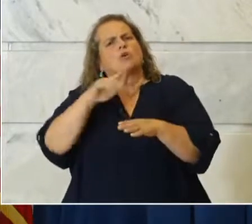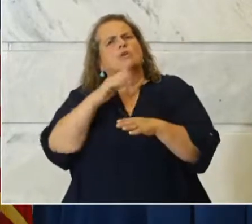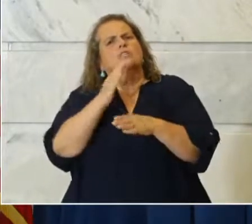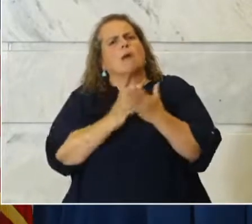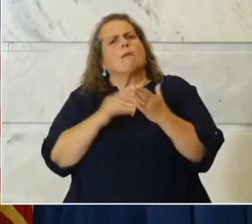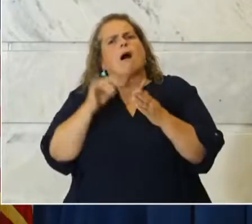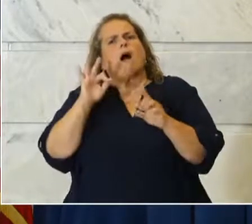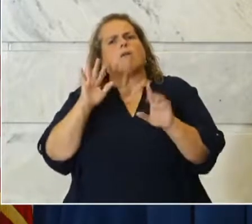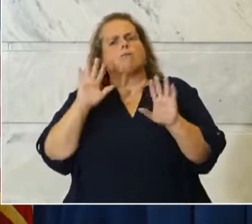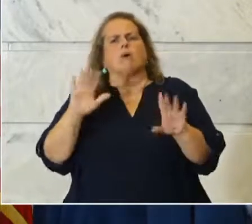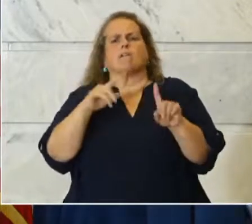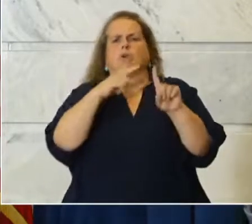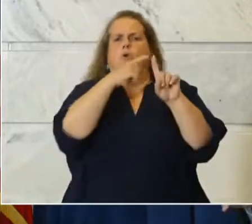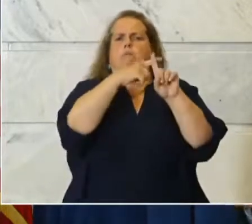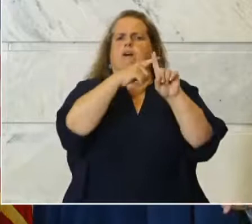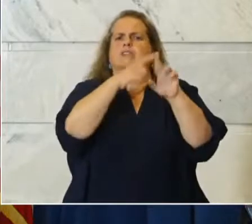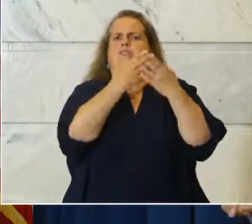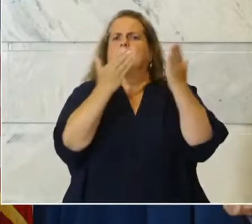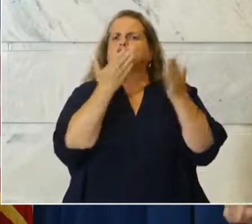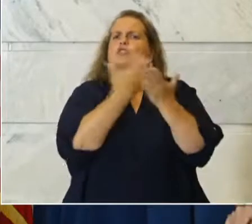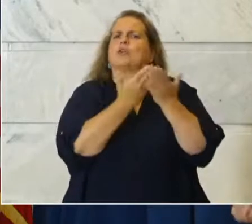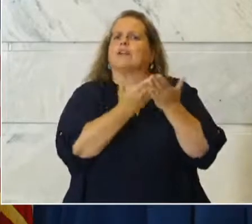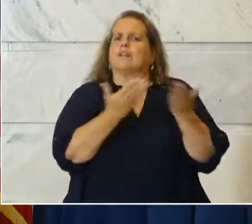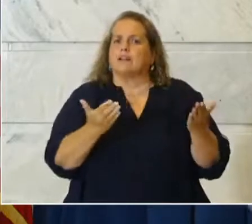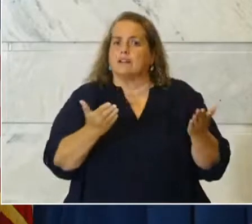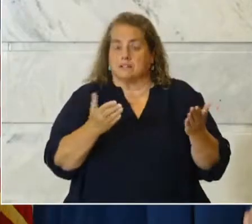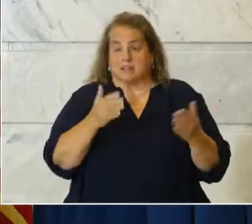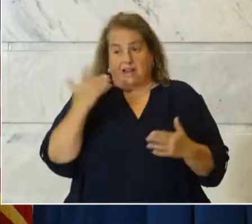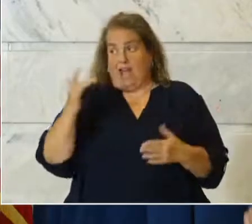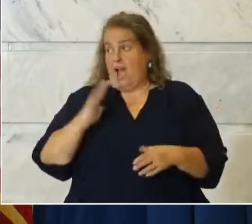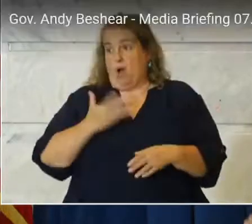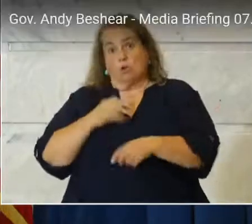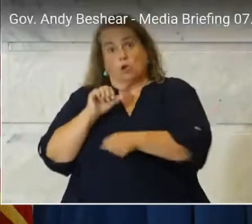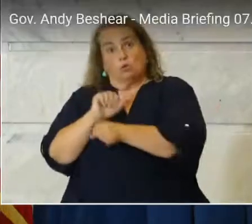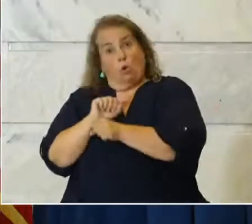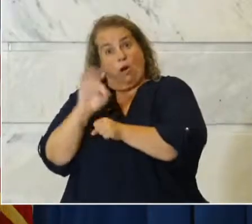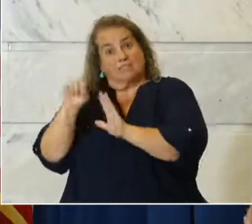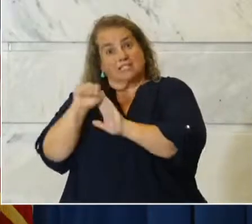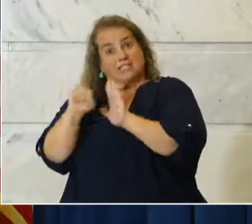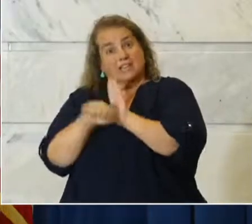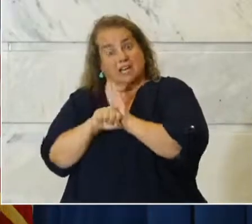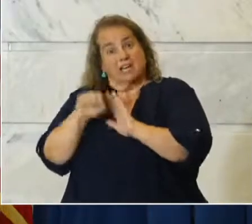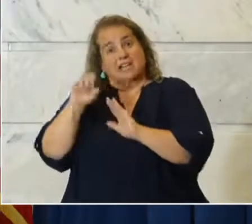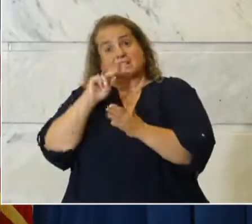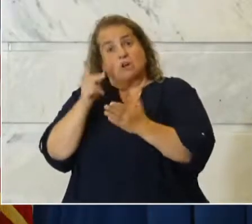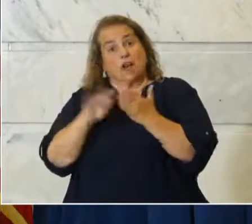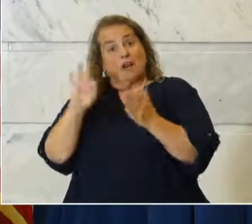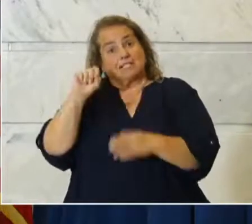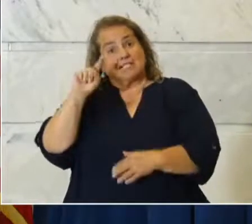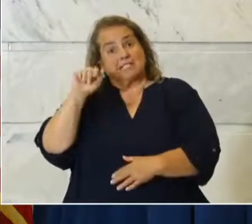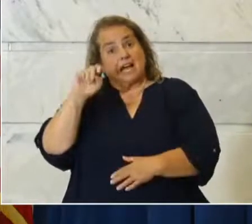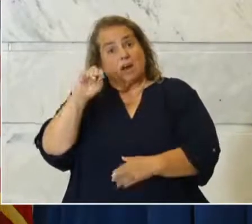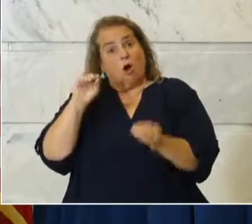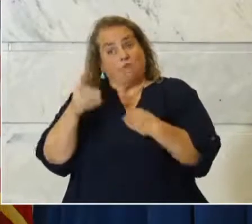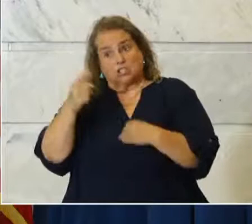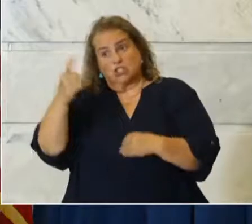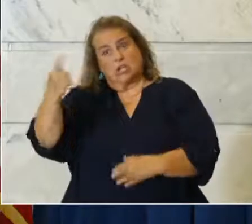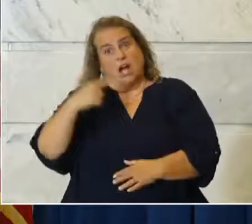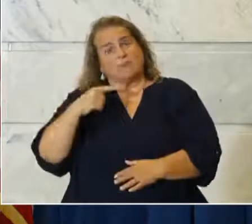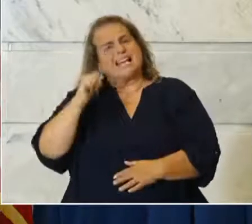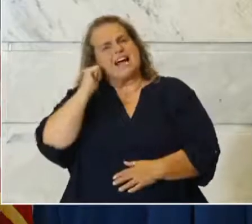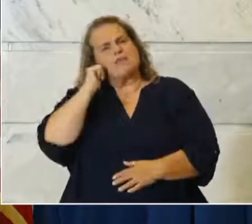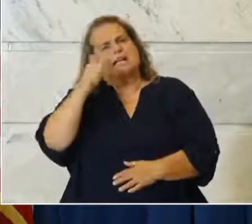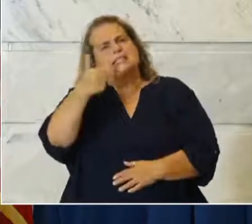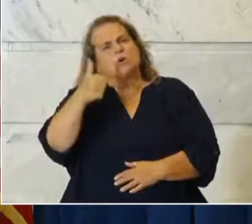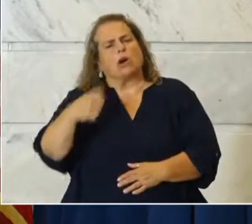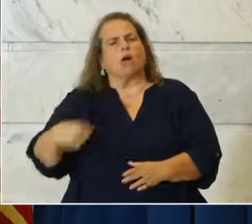the Secretary of State's office rings a bell in this rotunda every day at 10 o'clock, every day, because she knows every